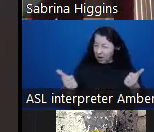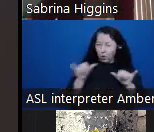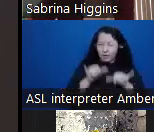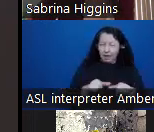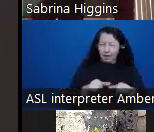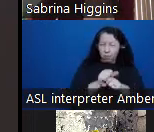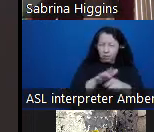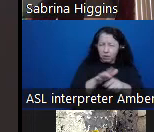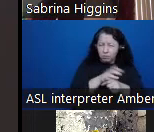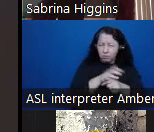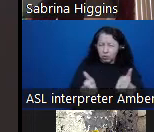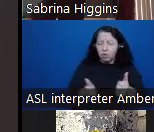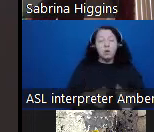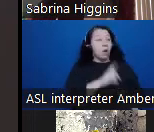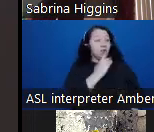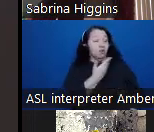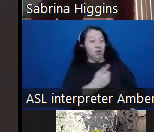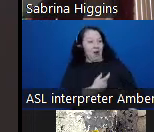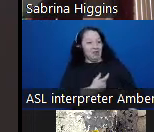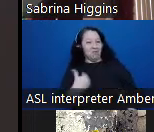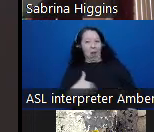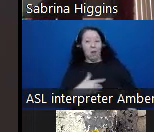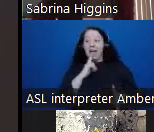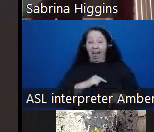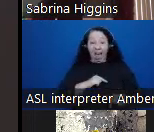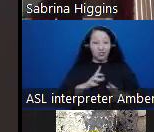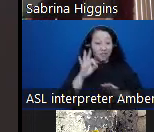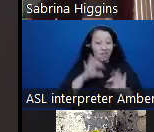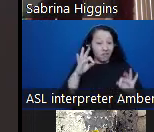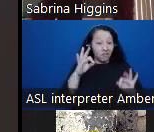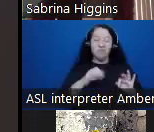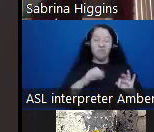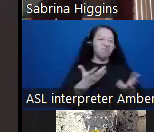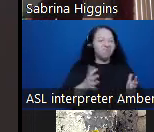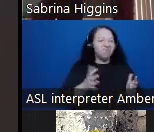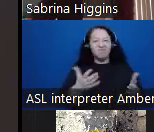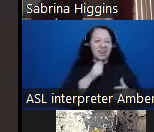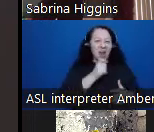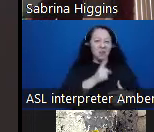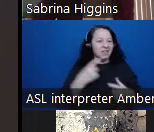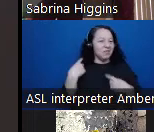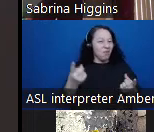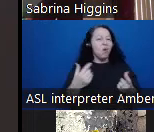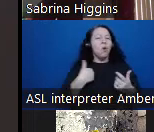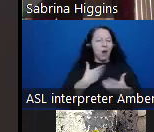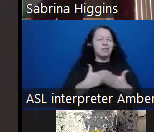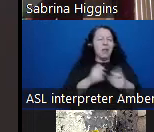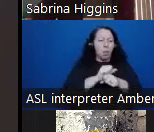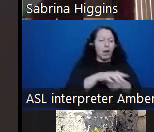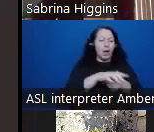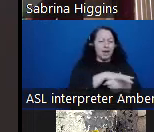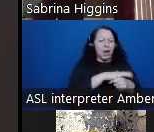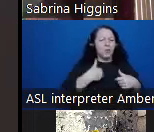up with. In the cases where we have workshops and we can associate a sort of specialization with them, not many of them are